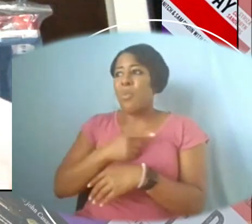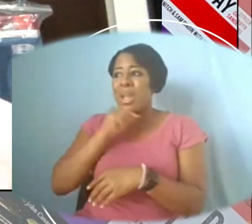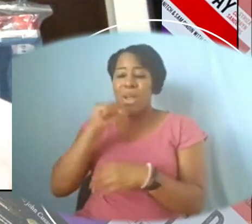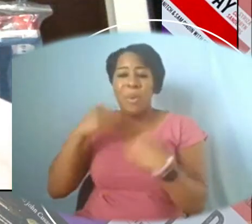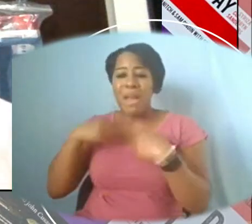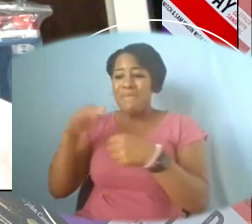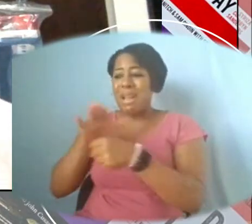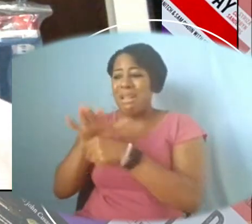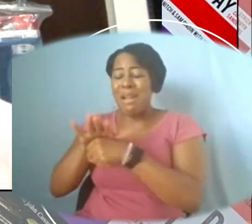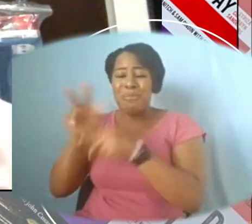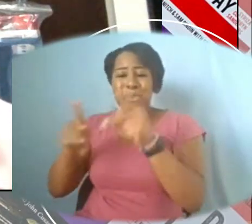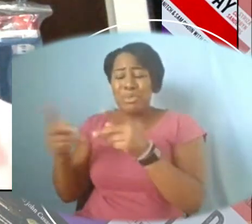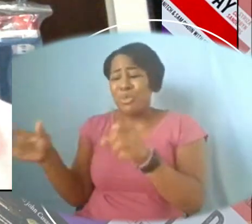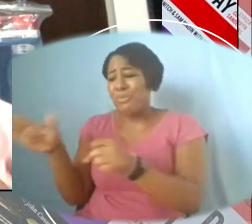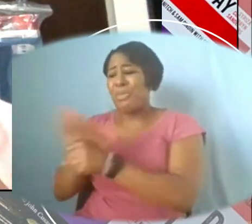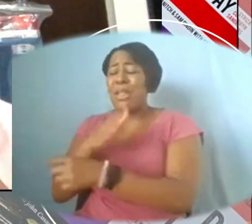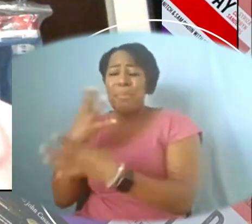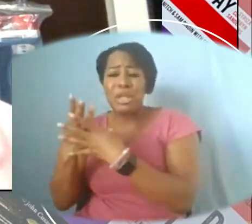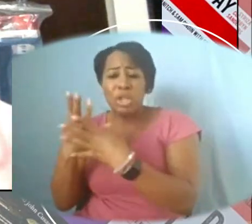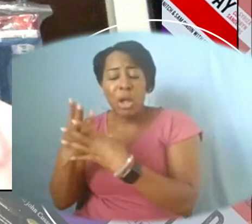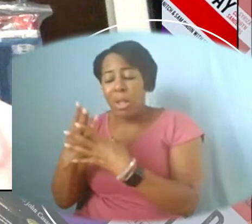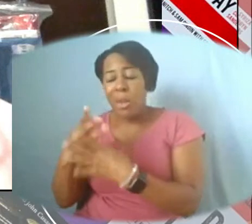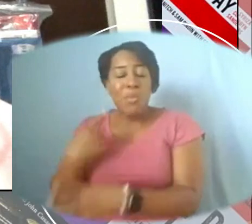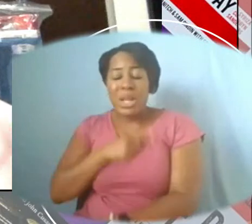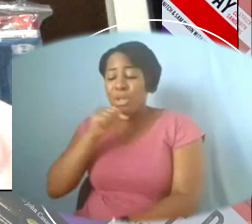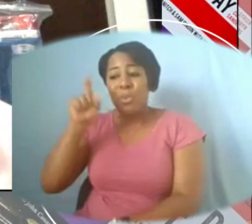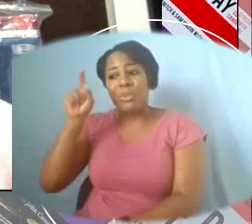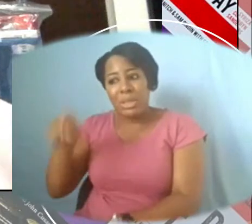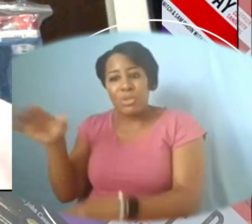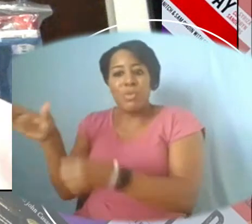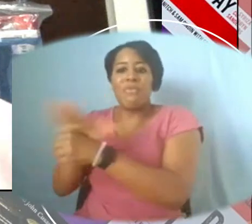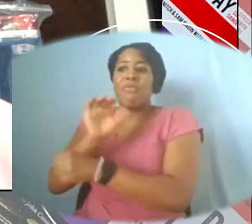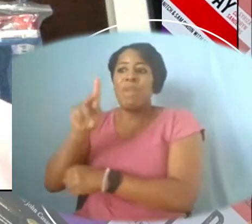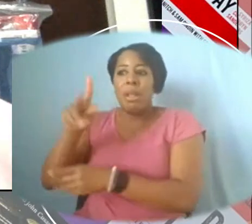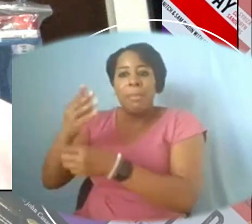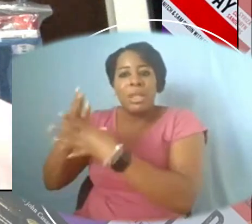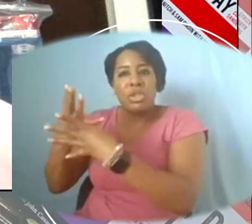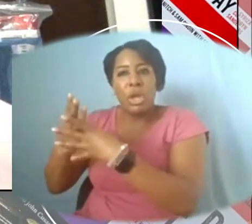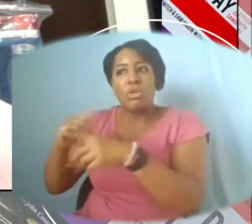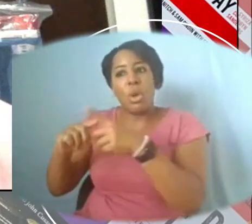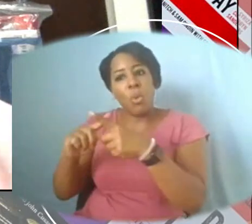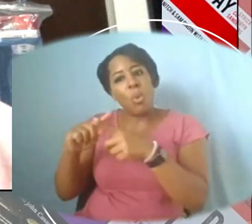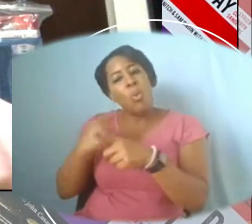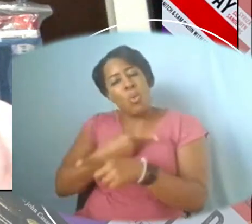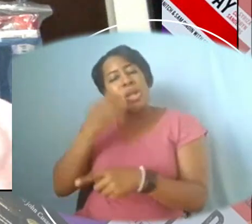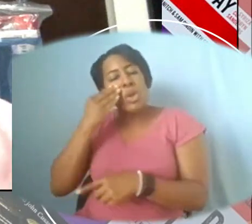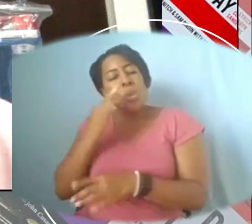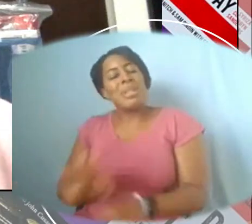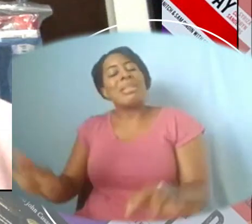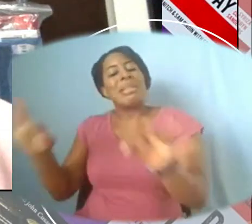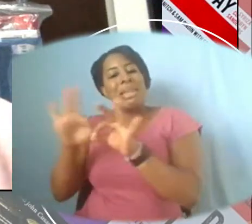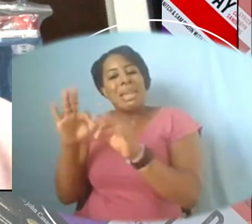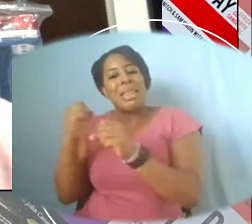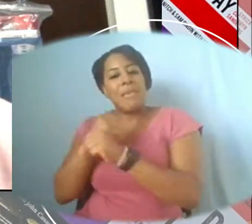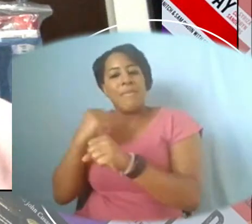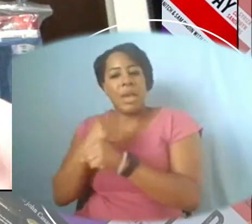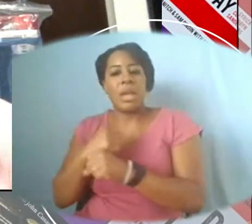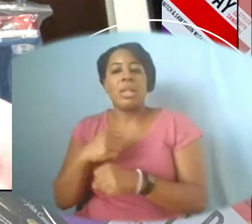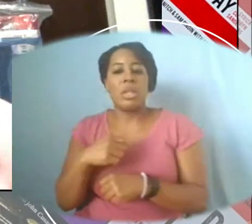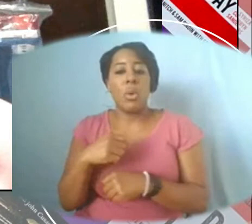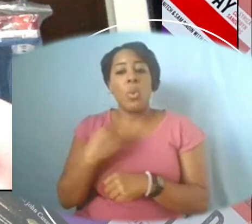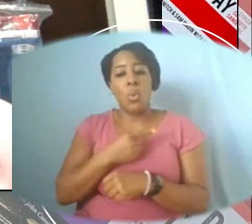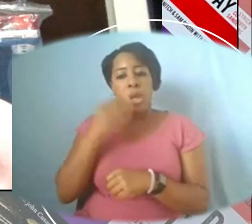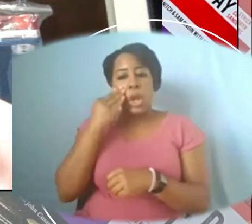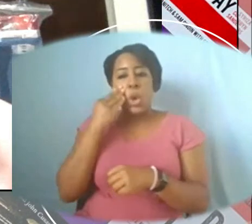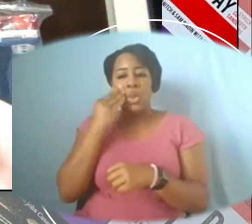up, is the fact that it's key in this fight. And we know that there's been a number of wins across the so-called United States, and we're continuing